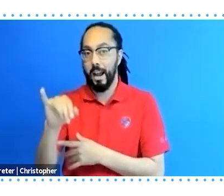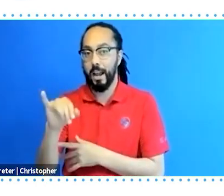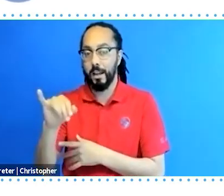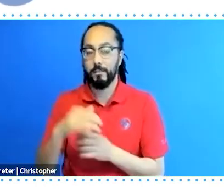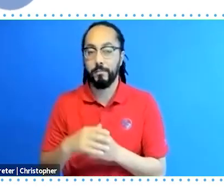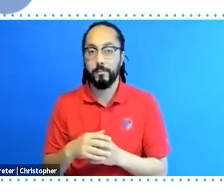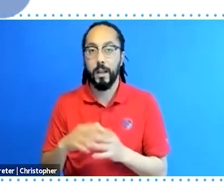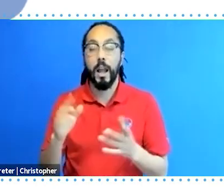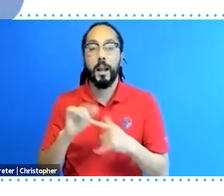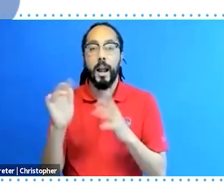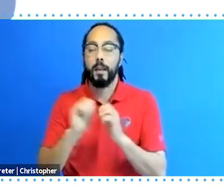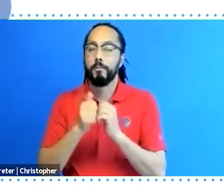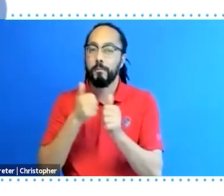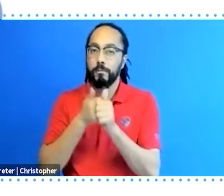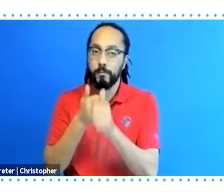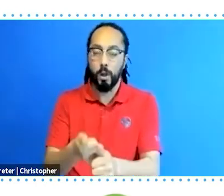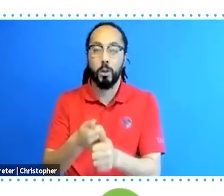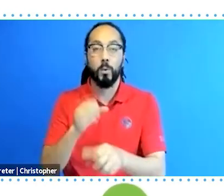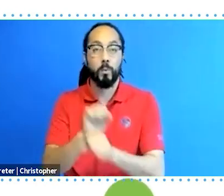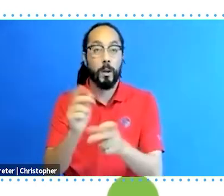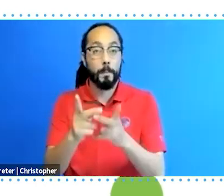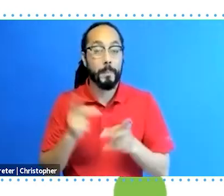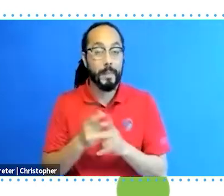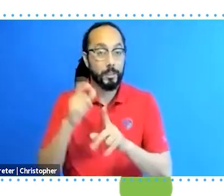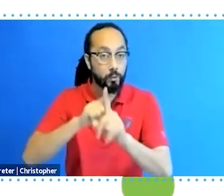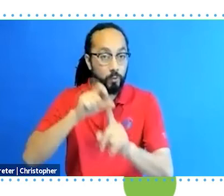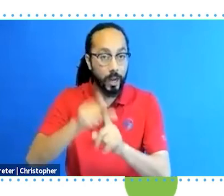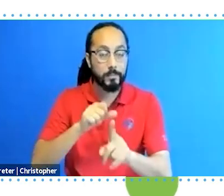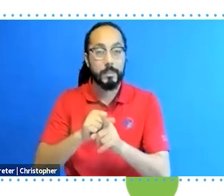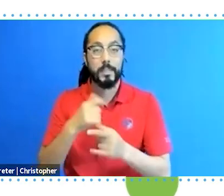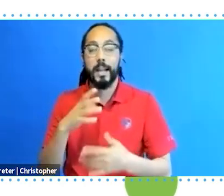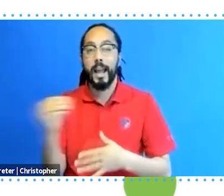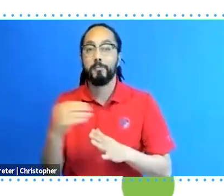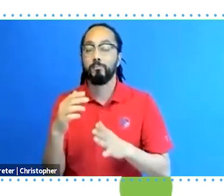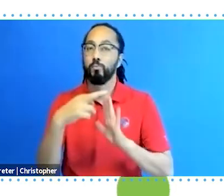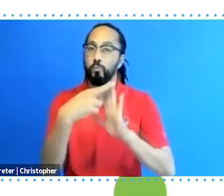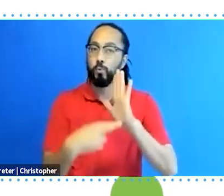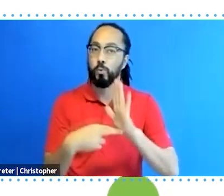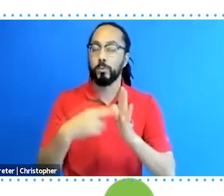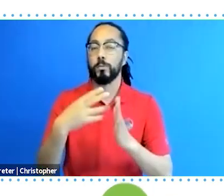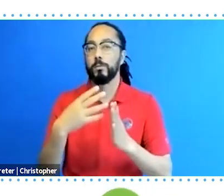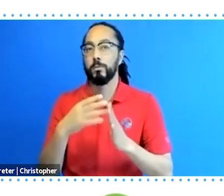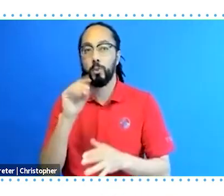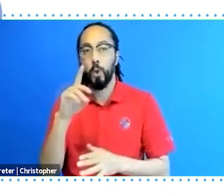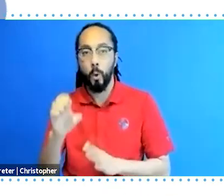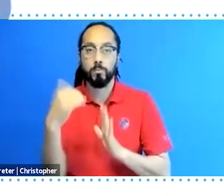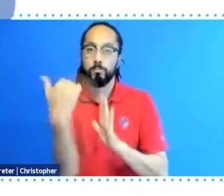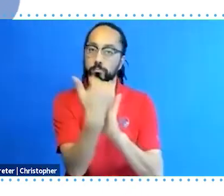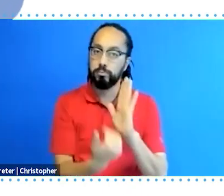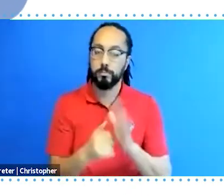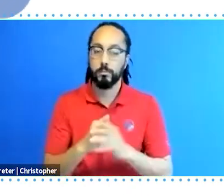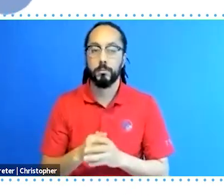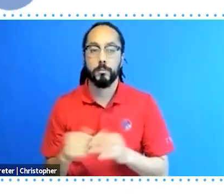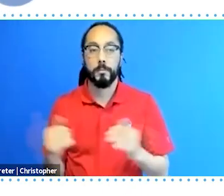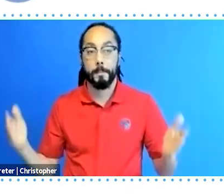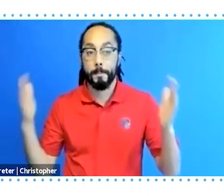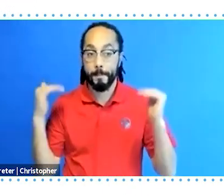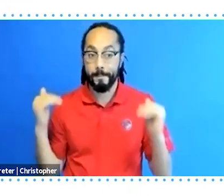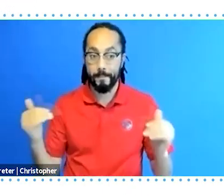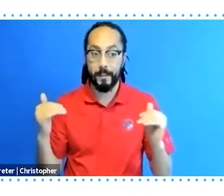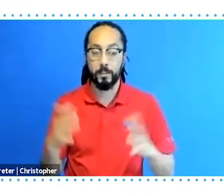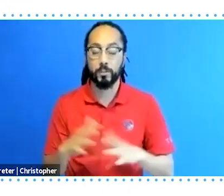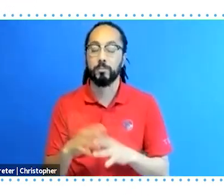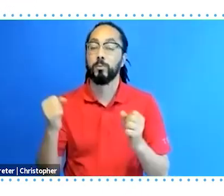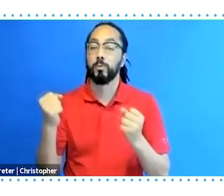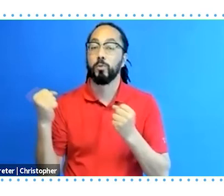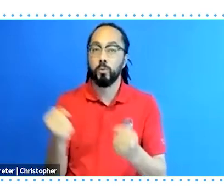code of conducts and workplace harassment. It could be community accountability. The next bucket, strong organizational